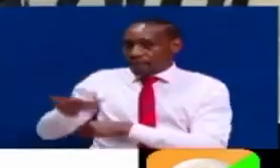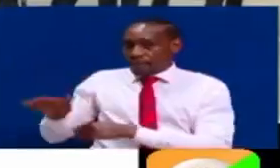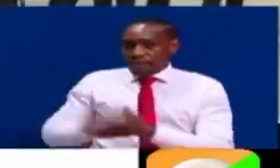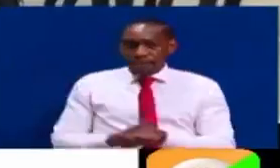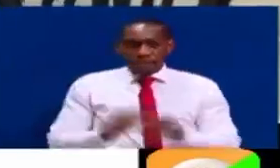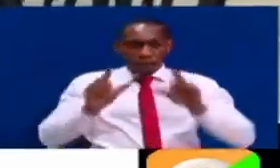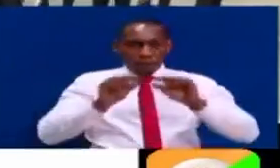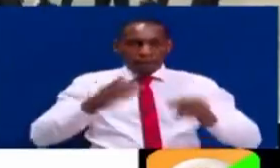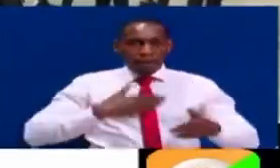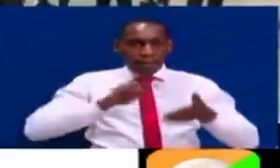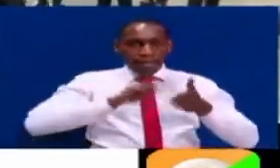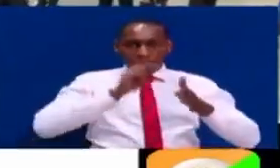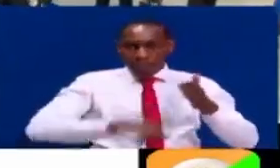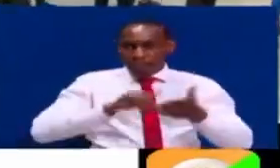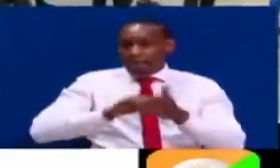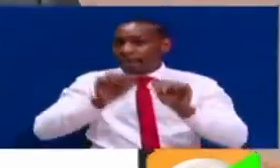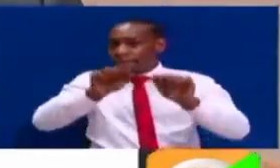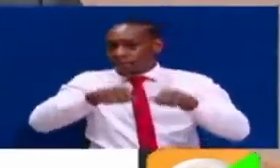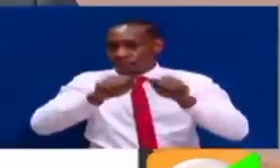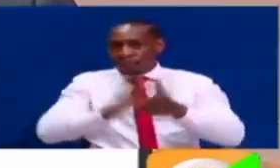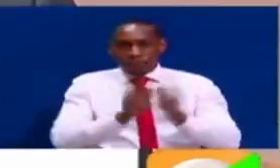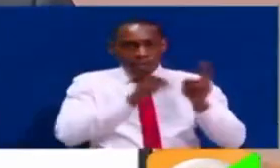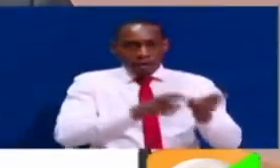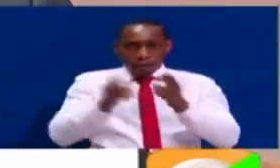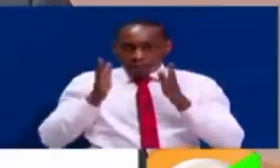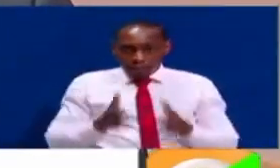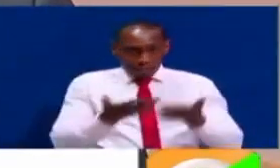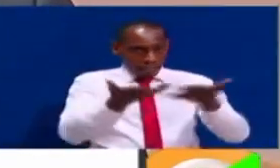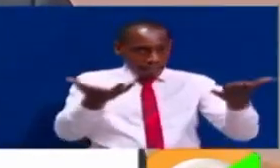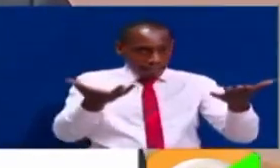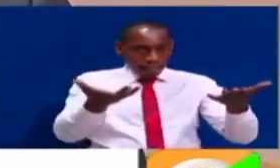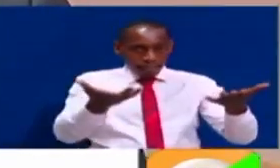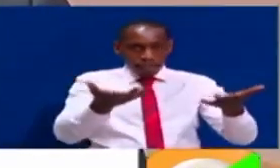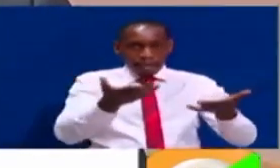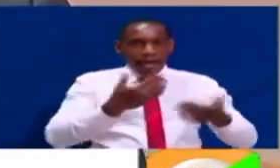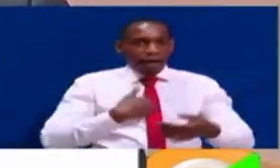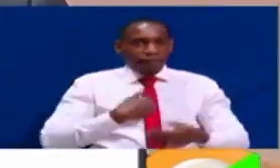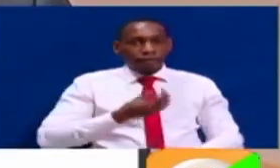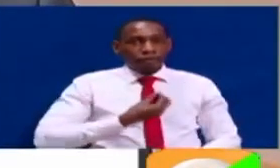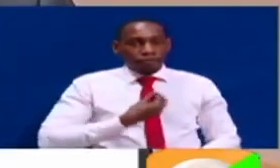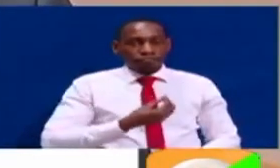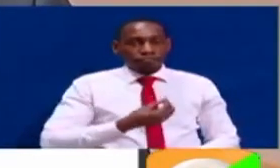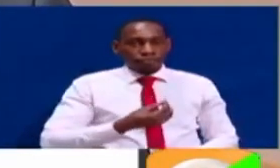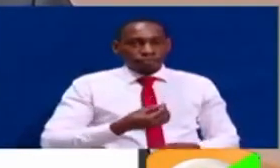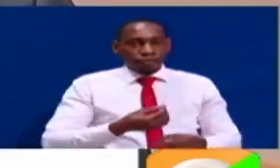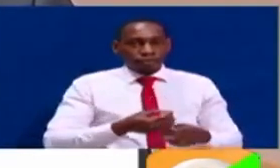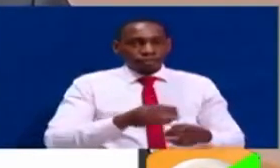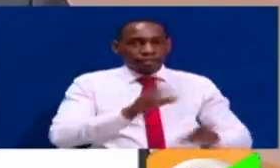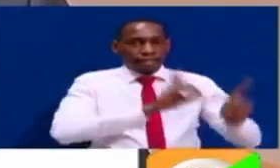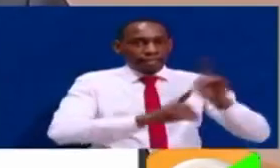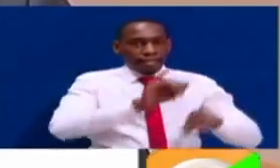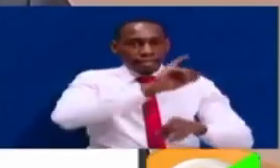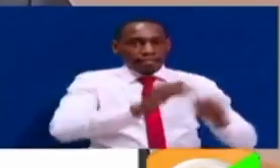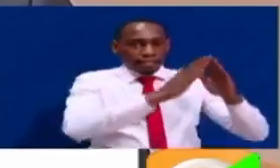What is my point? Well, it is possible for ordinary citizens to do their own version of Jerusalema challenge, and while at